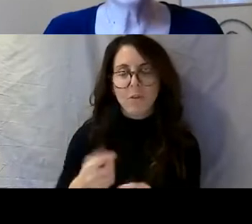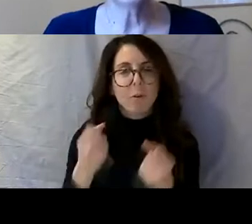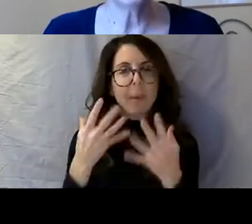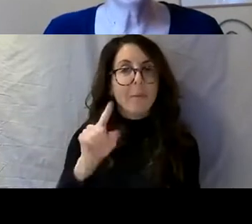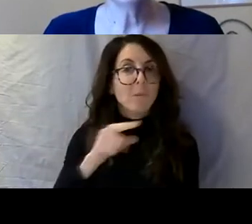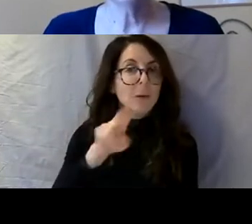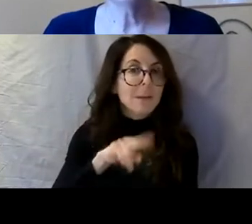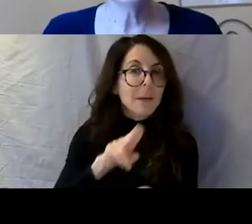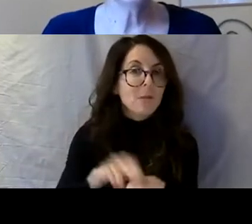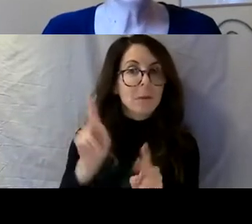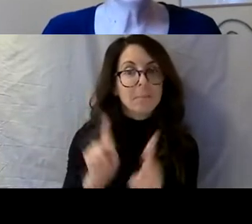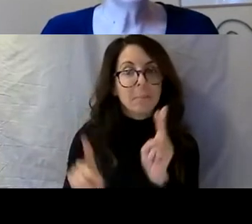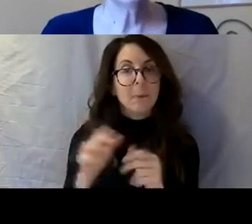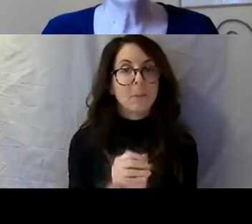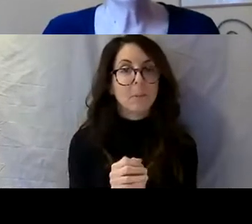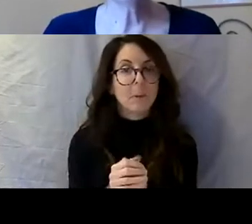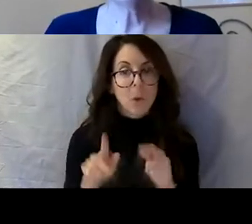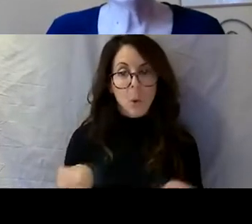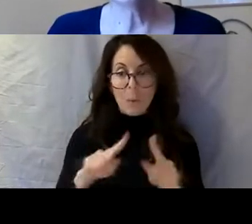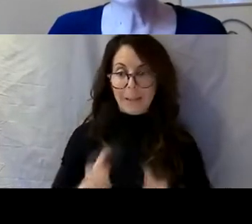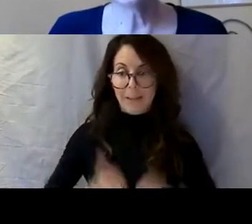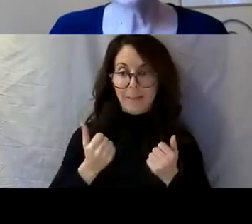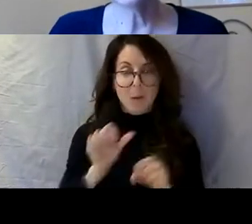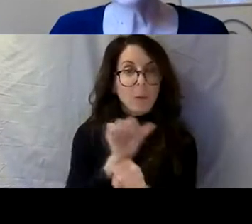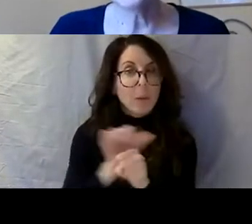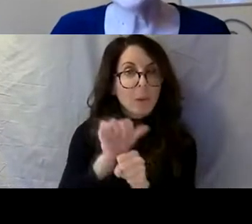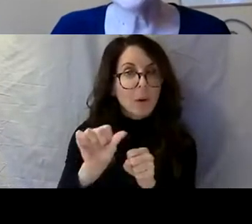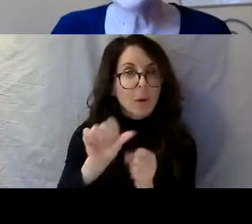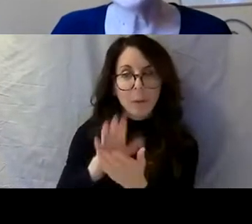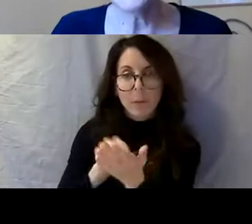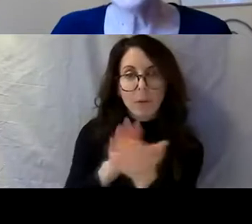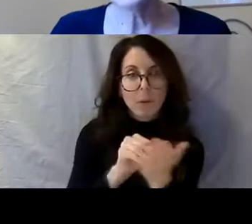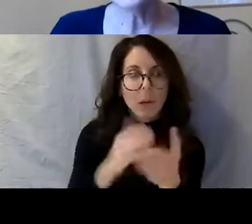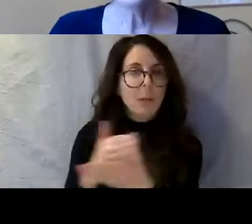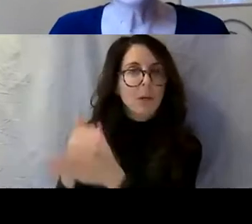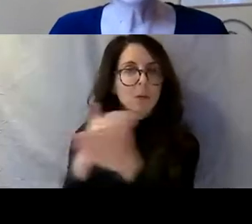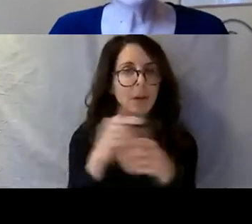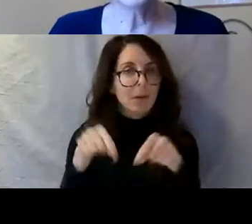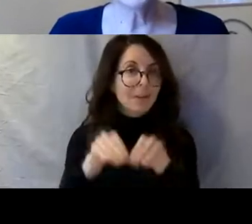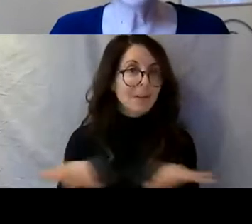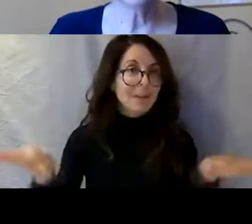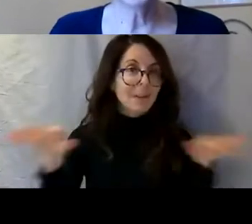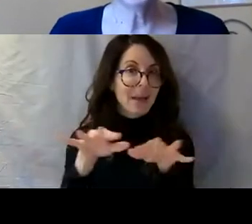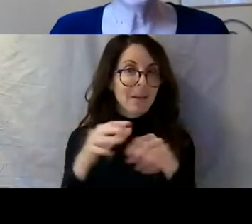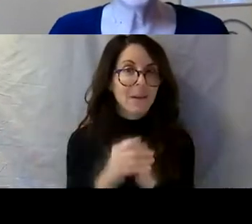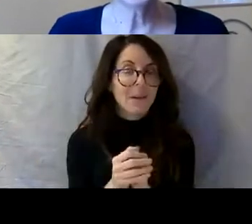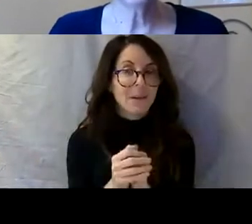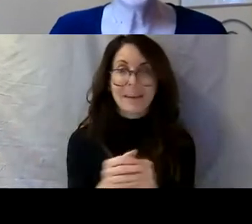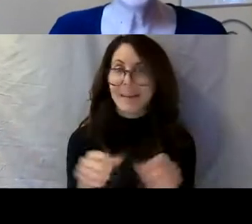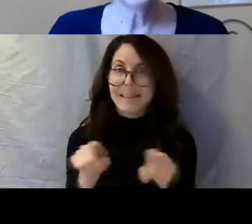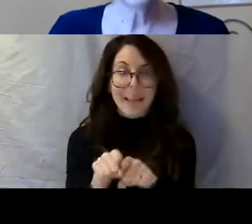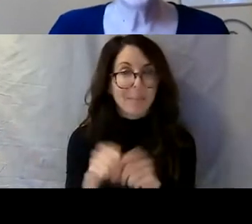Nations people. We live, we work, we learn, and we share on this land, as many have done before